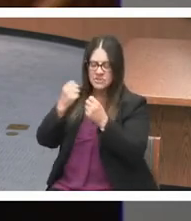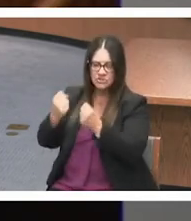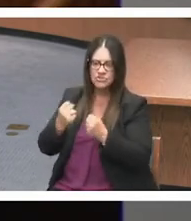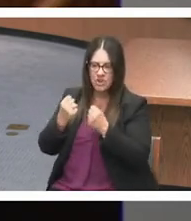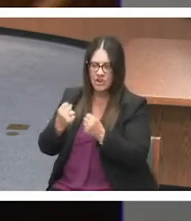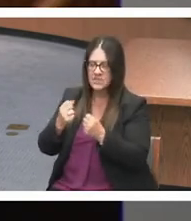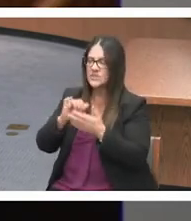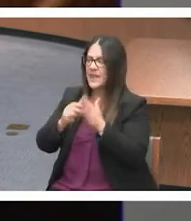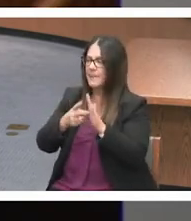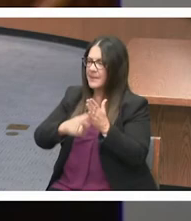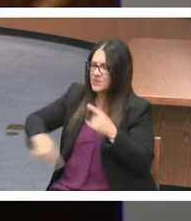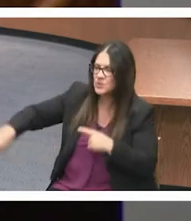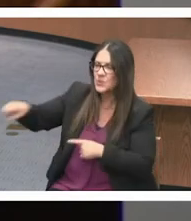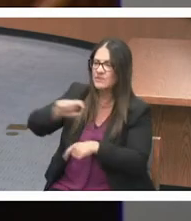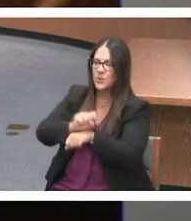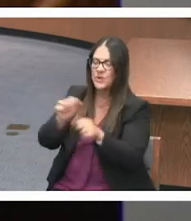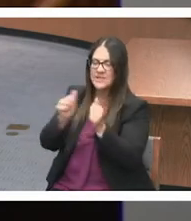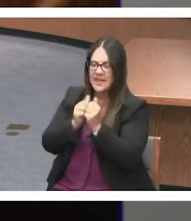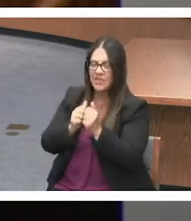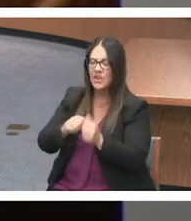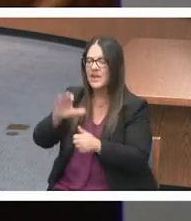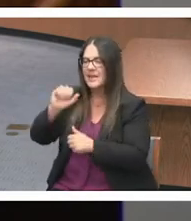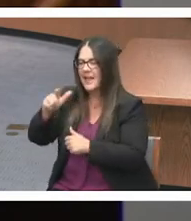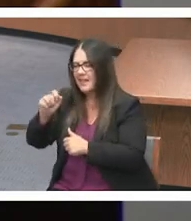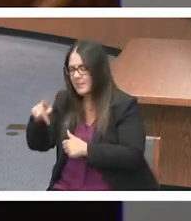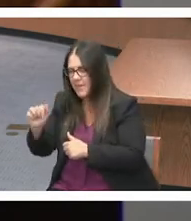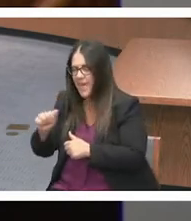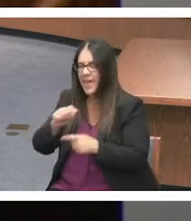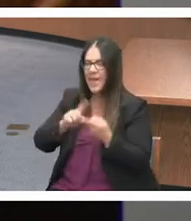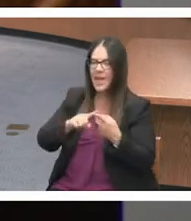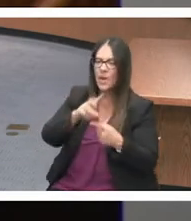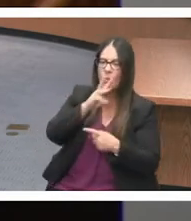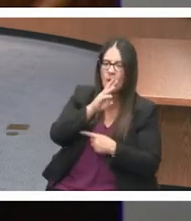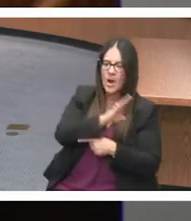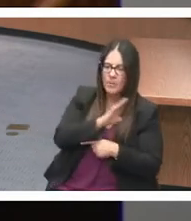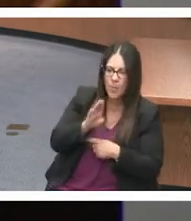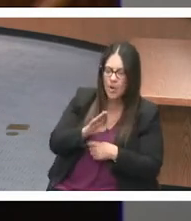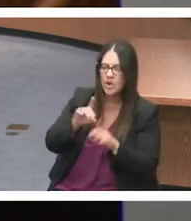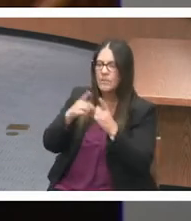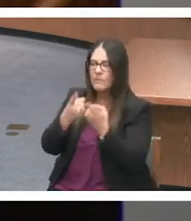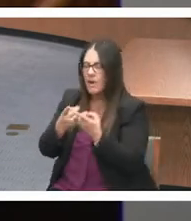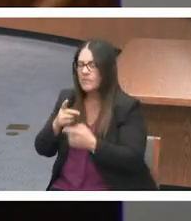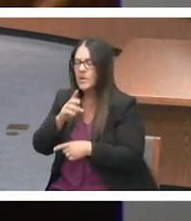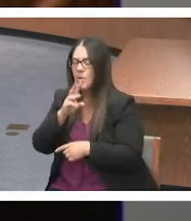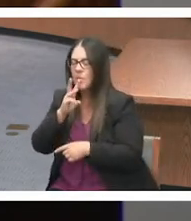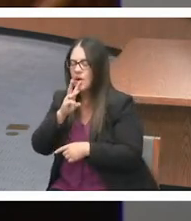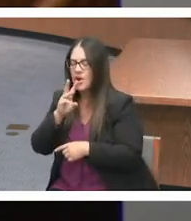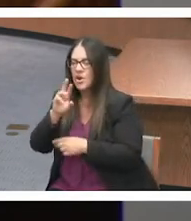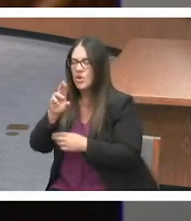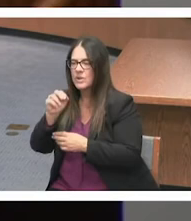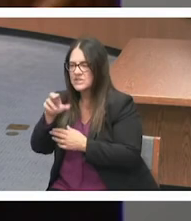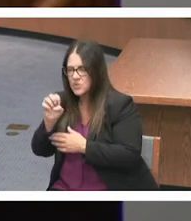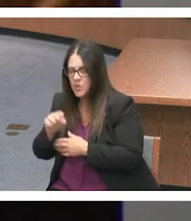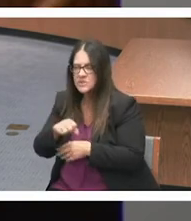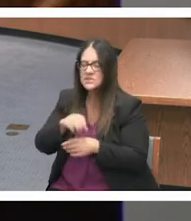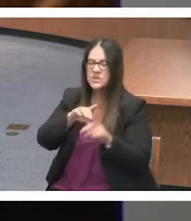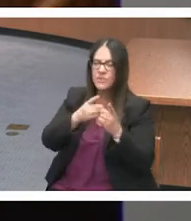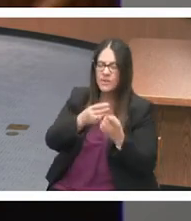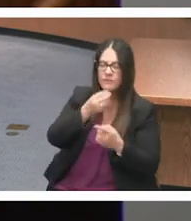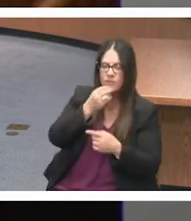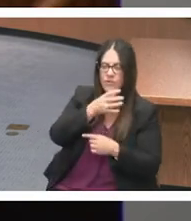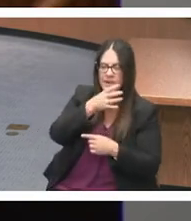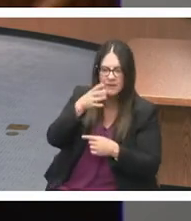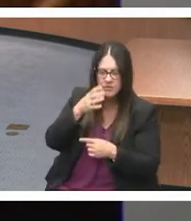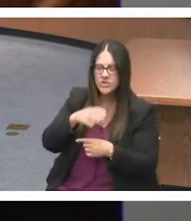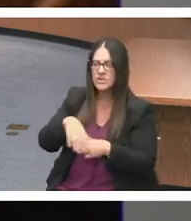So Cal EPA and the Water Board, Resources and Department of Water Resources, Fish and Wildlife, Department of Food and Agriculture, and you all